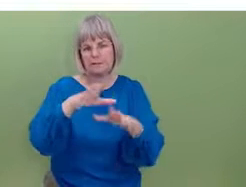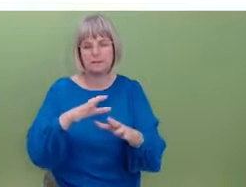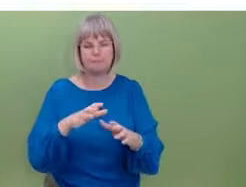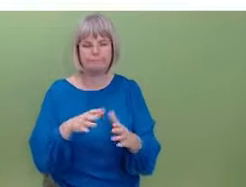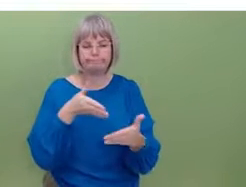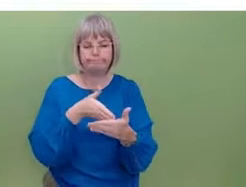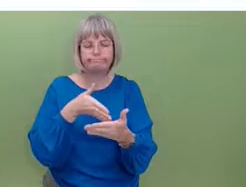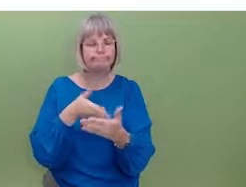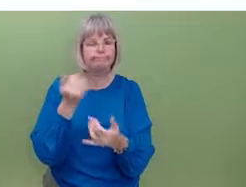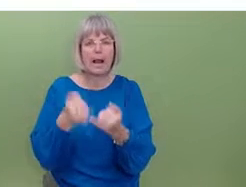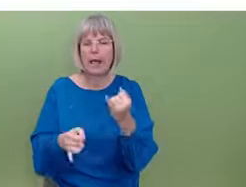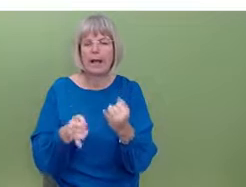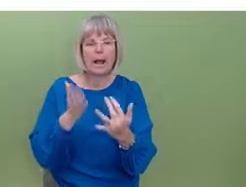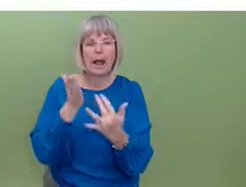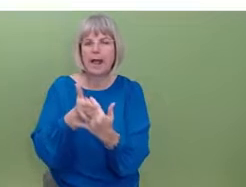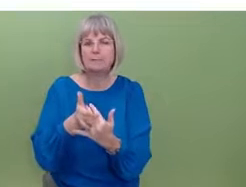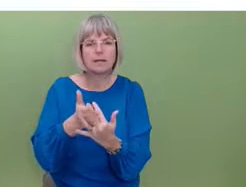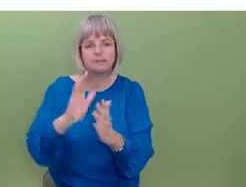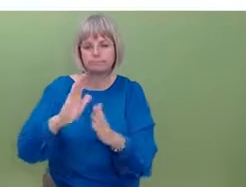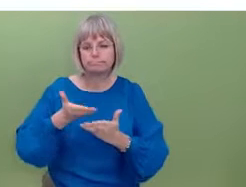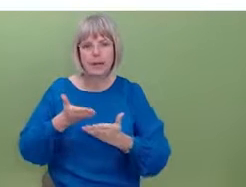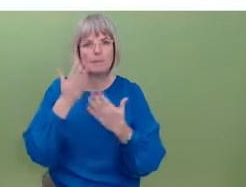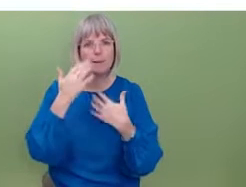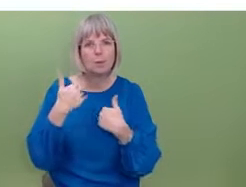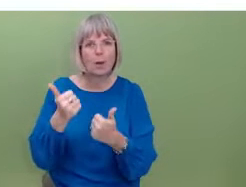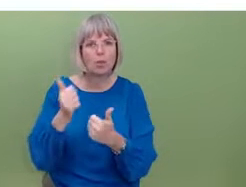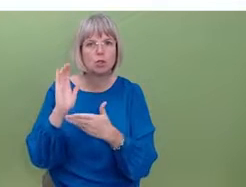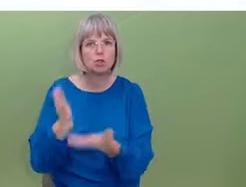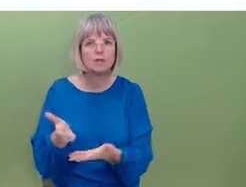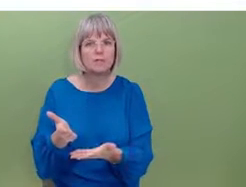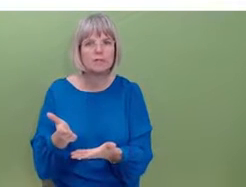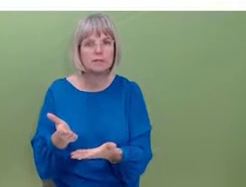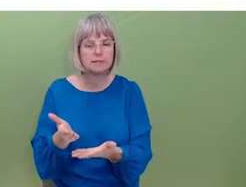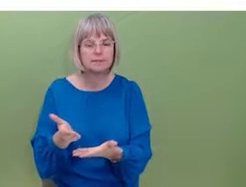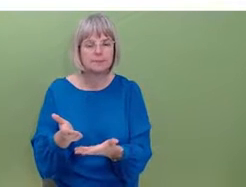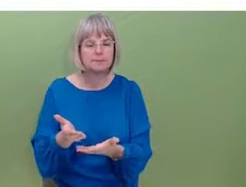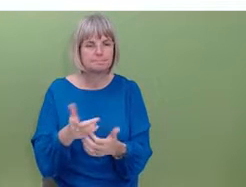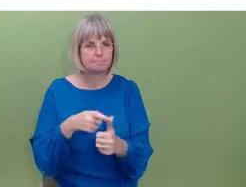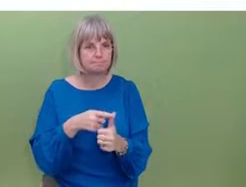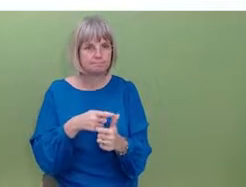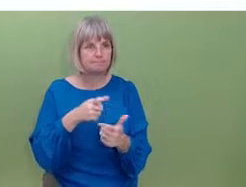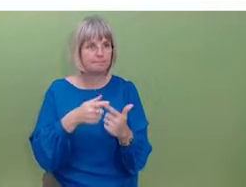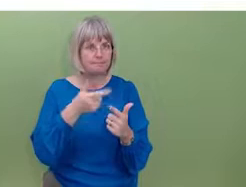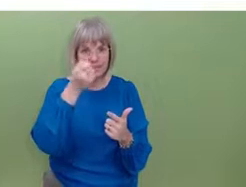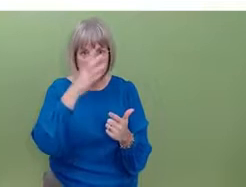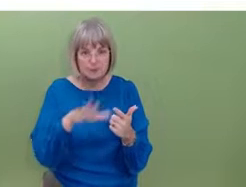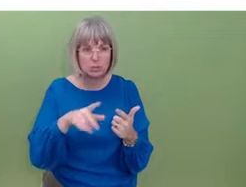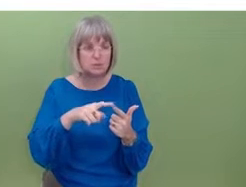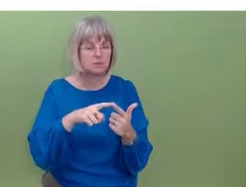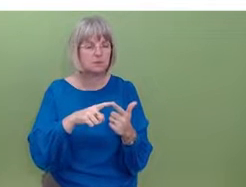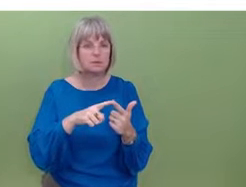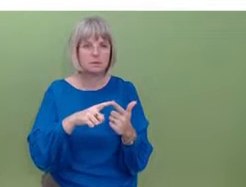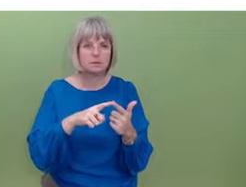health services that's experienced, and additional barriers are experienced by